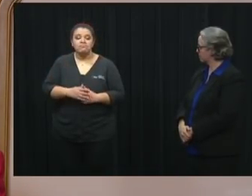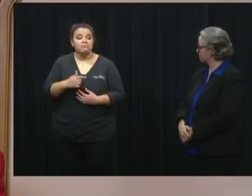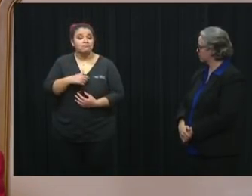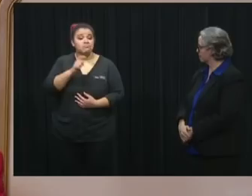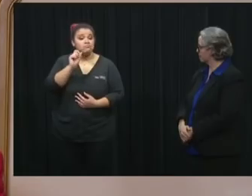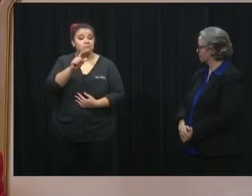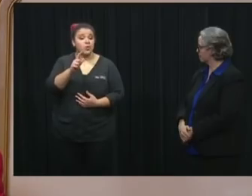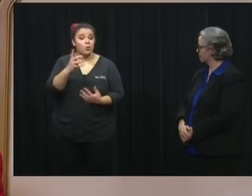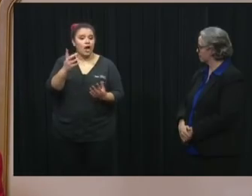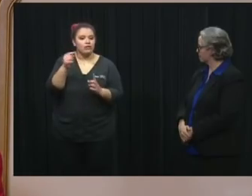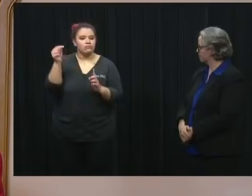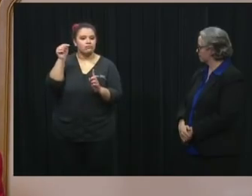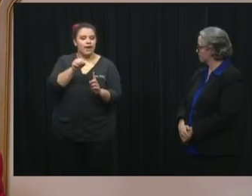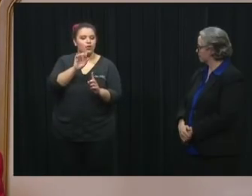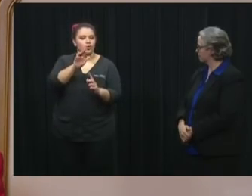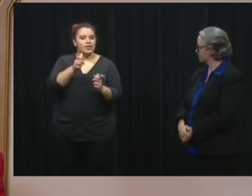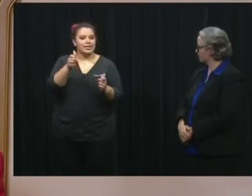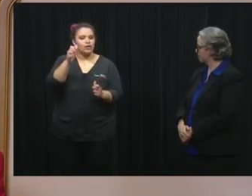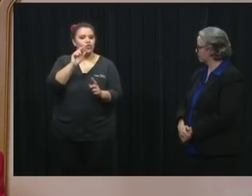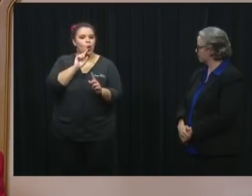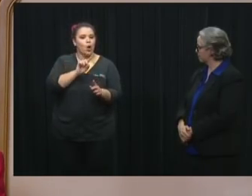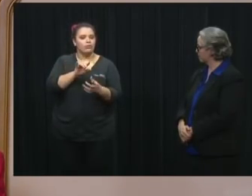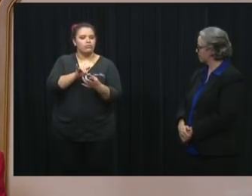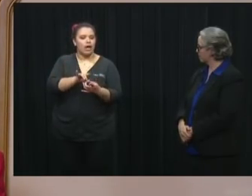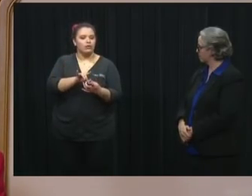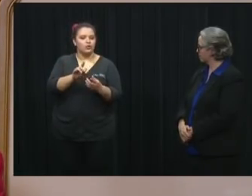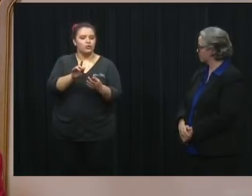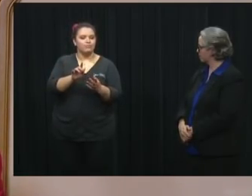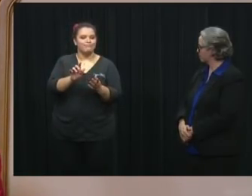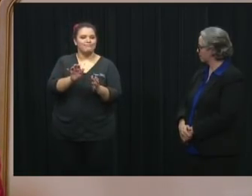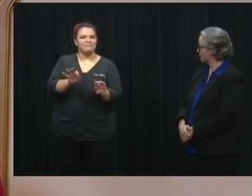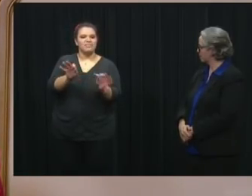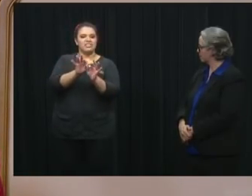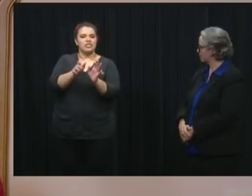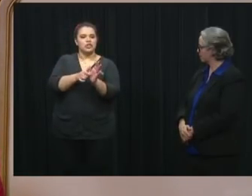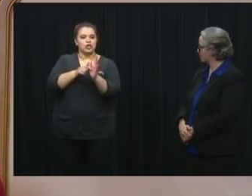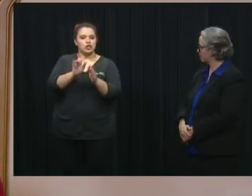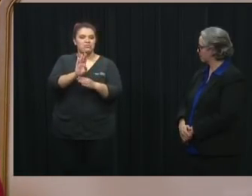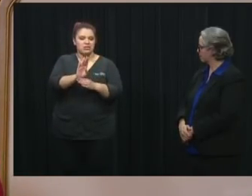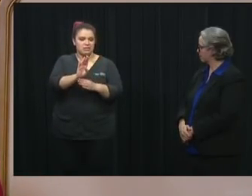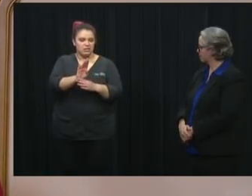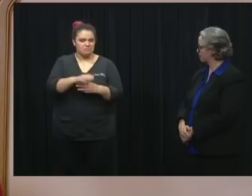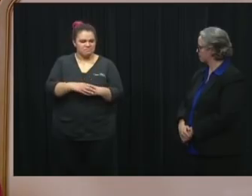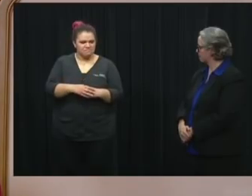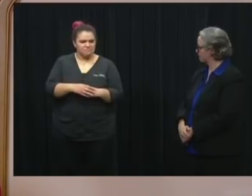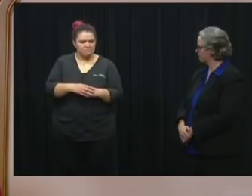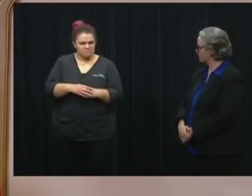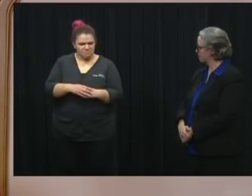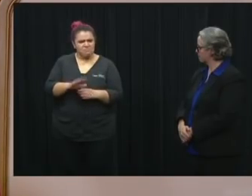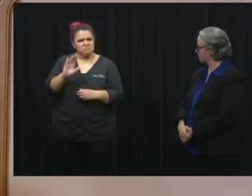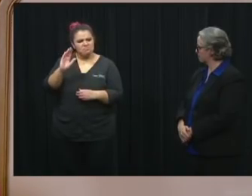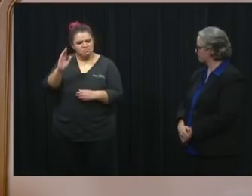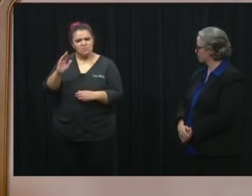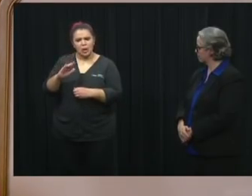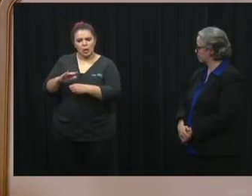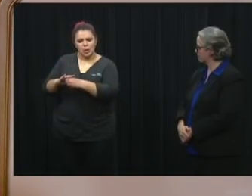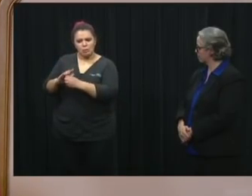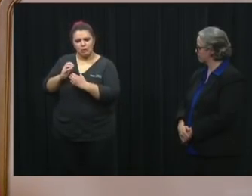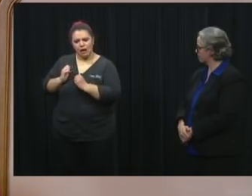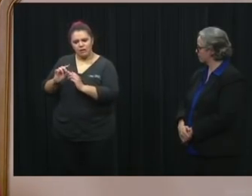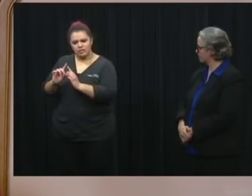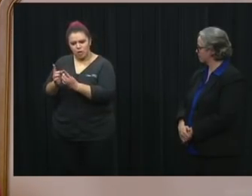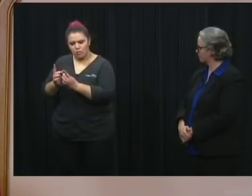with regard to essential businesses. It sounds as if the local health departments and local